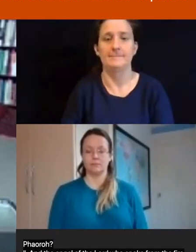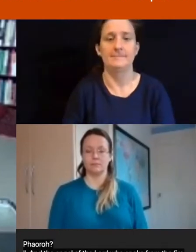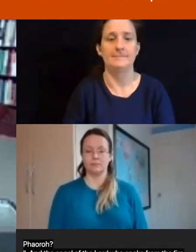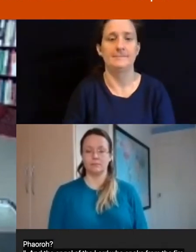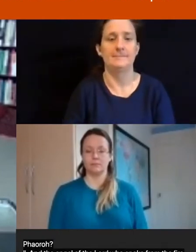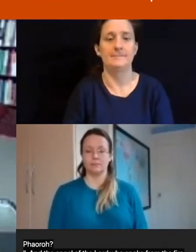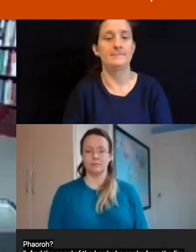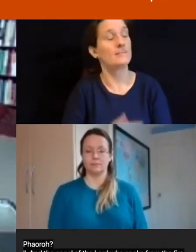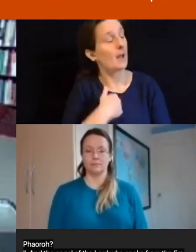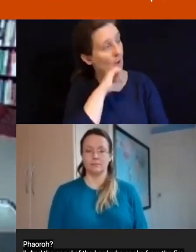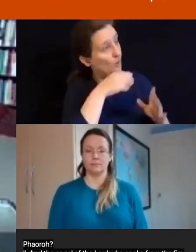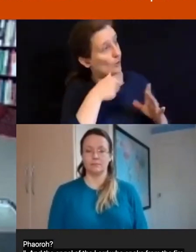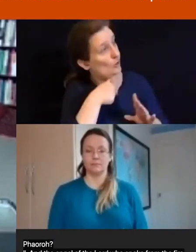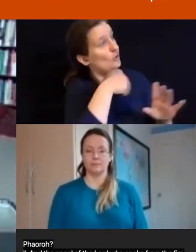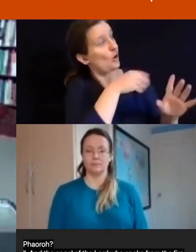I will go with you.